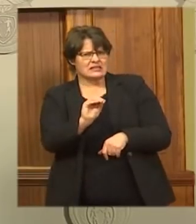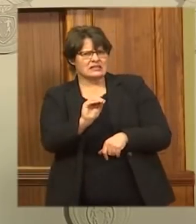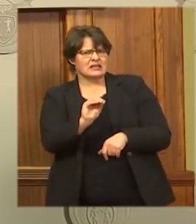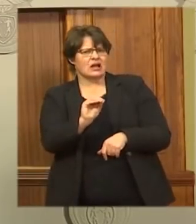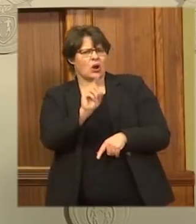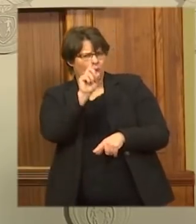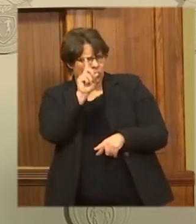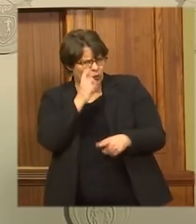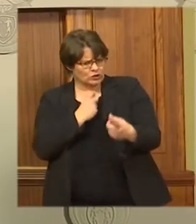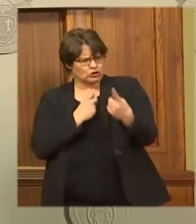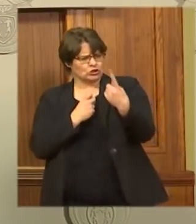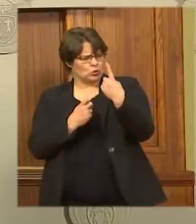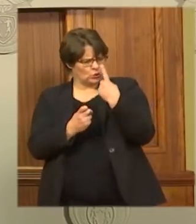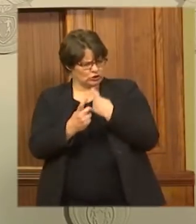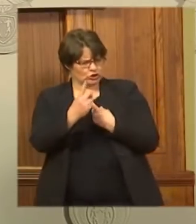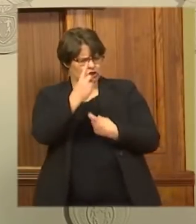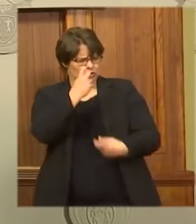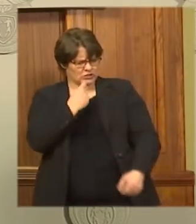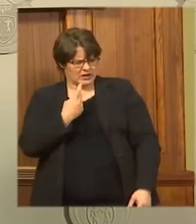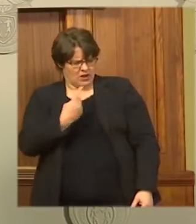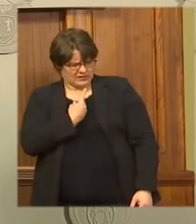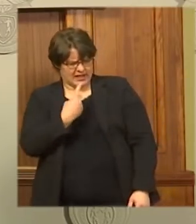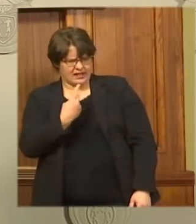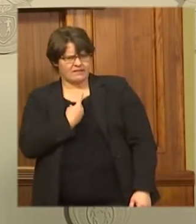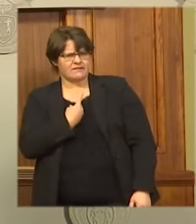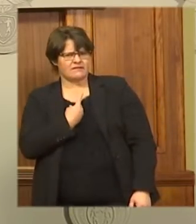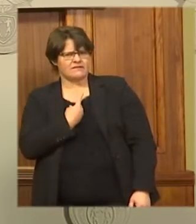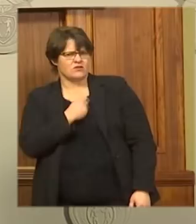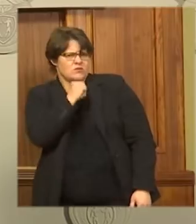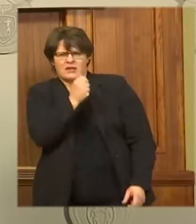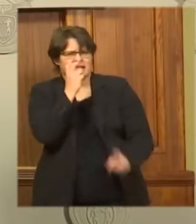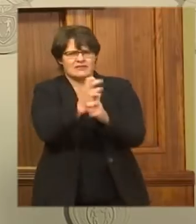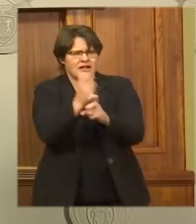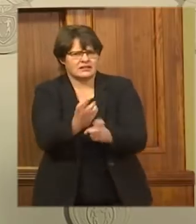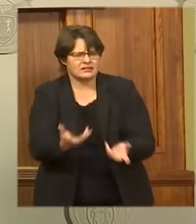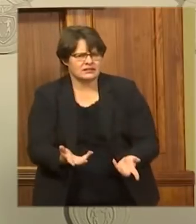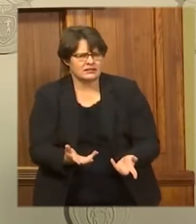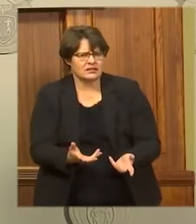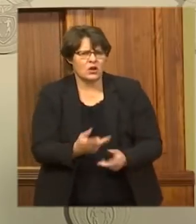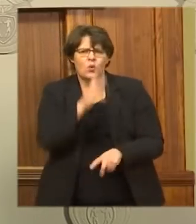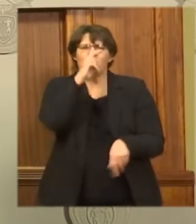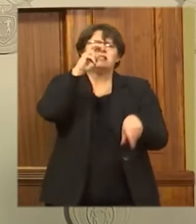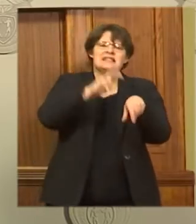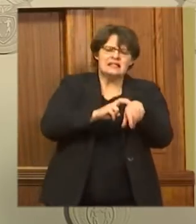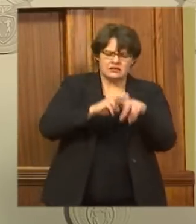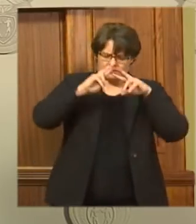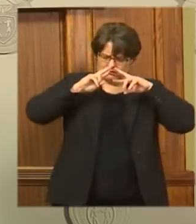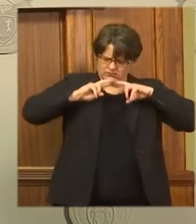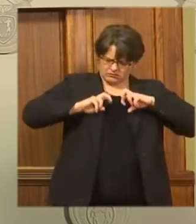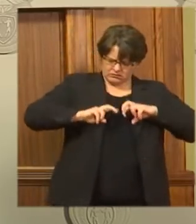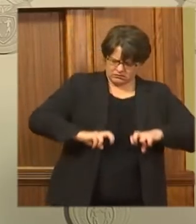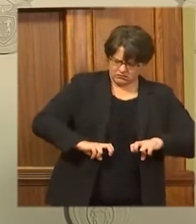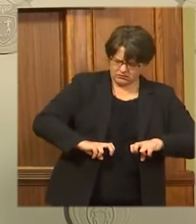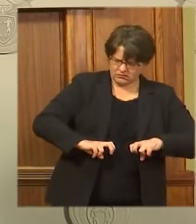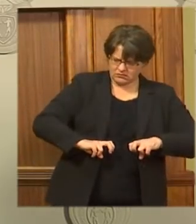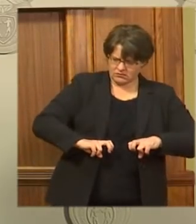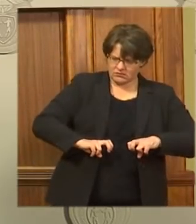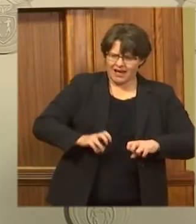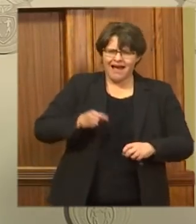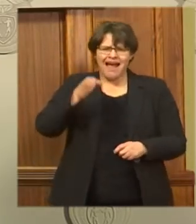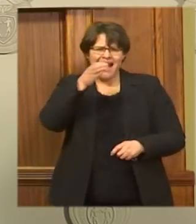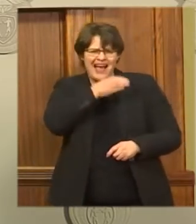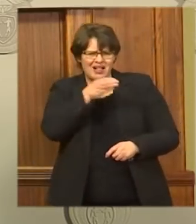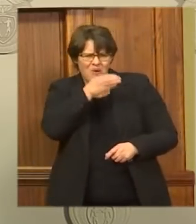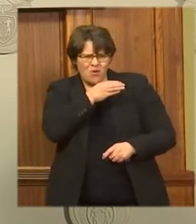difficult questions of ourselves as a society. In particular, we need to examine the effect of